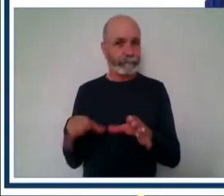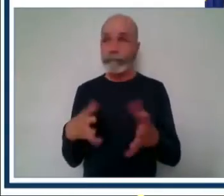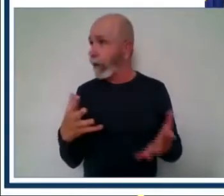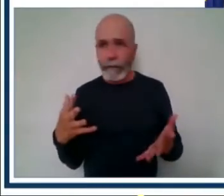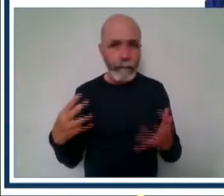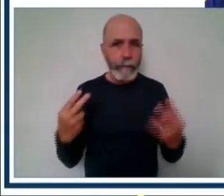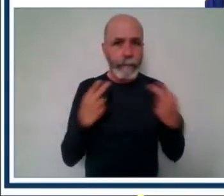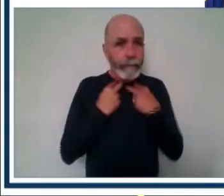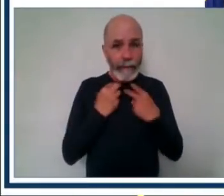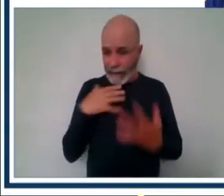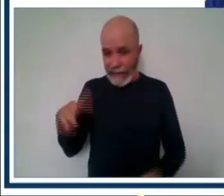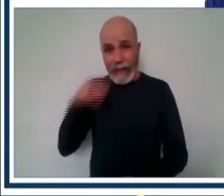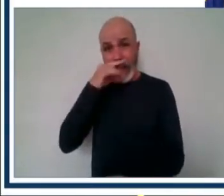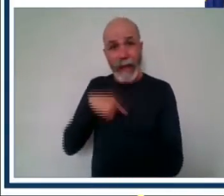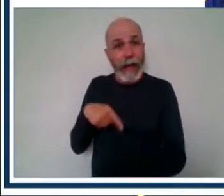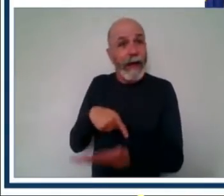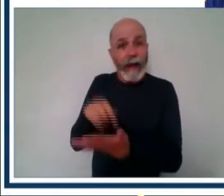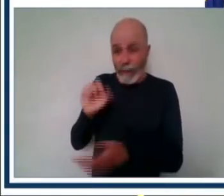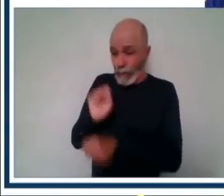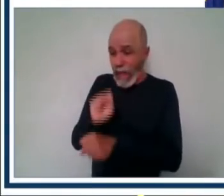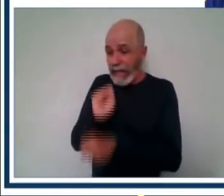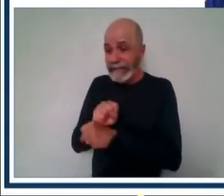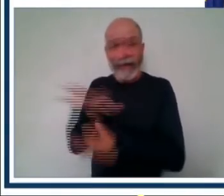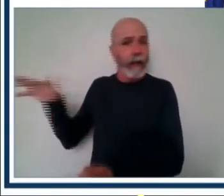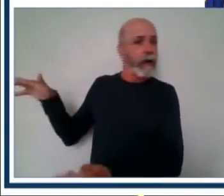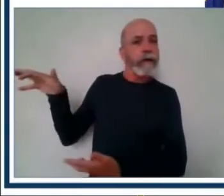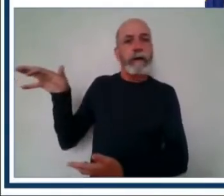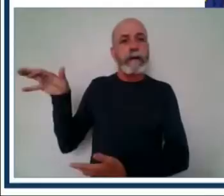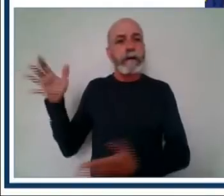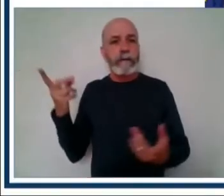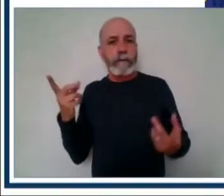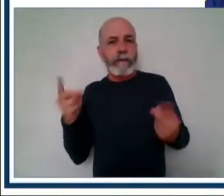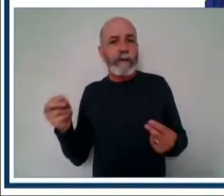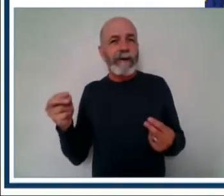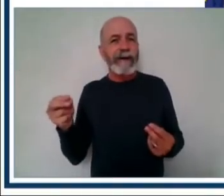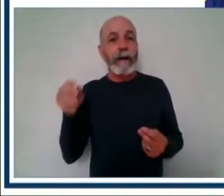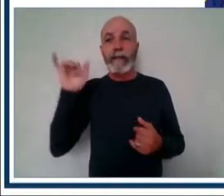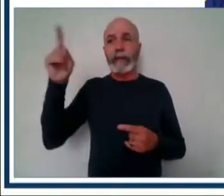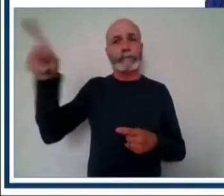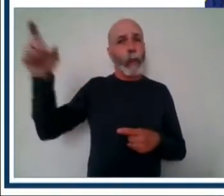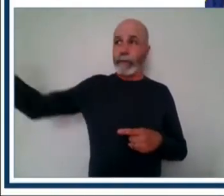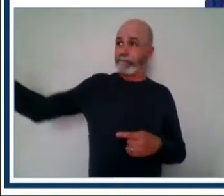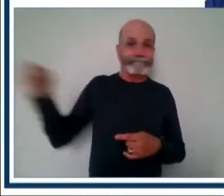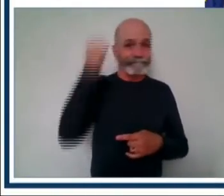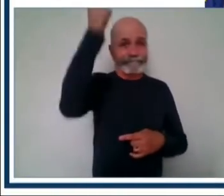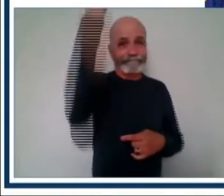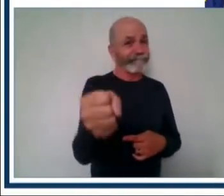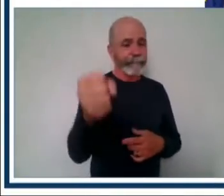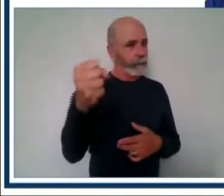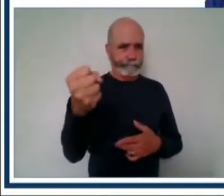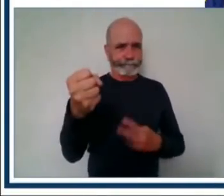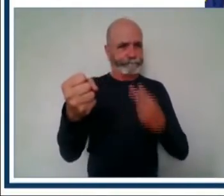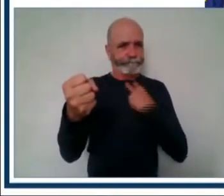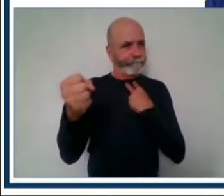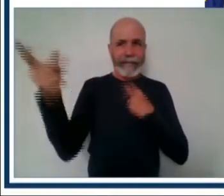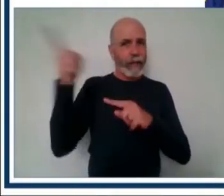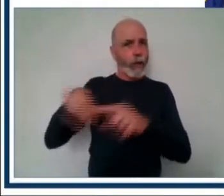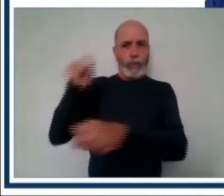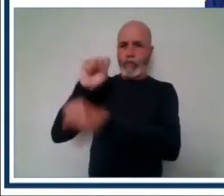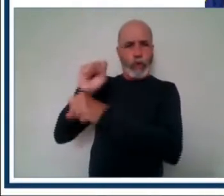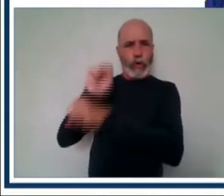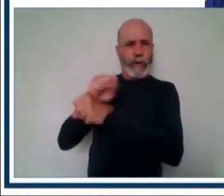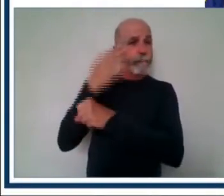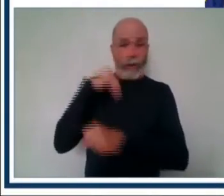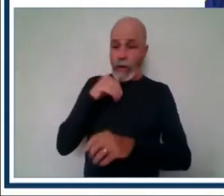worker, and for whatever reason, she can't care for the child at home. So it's